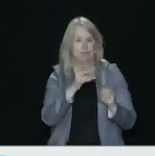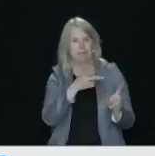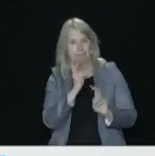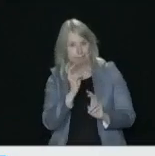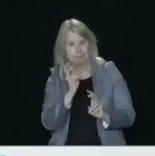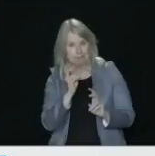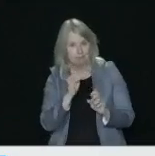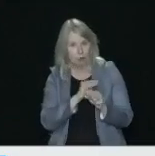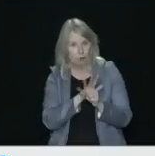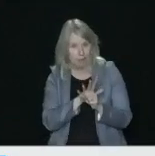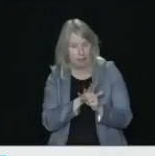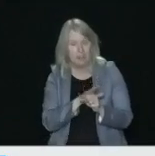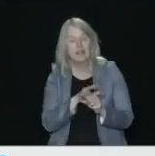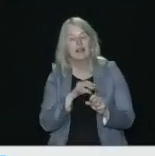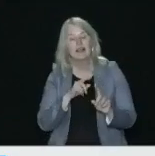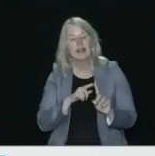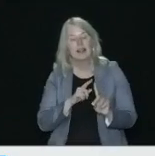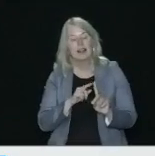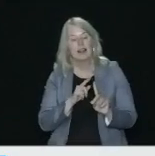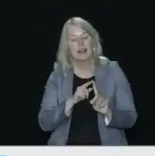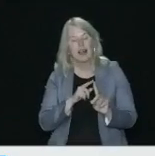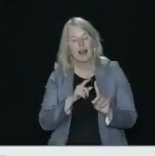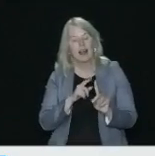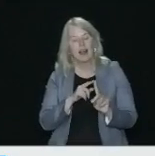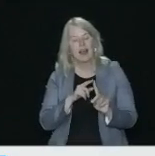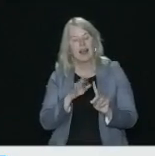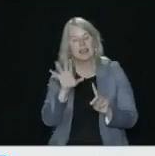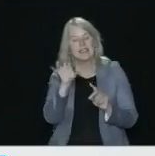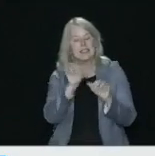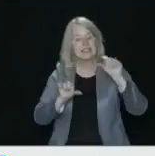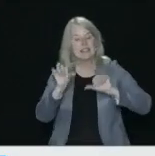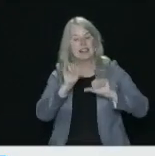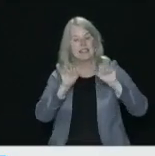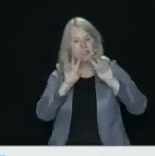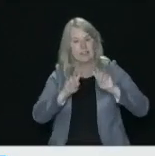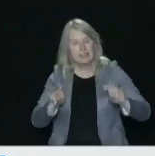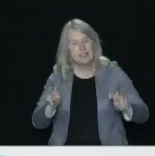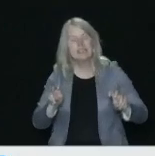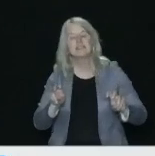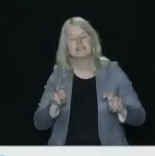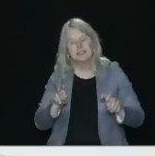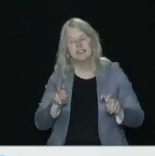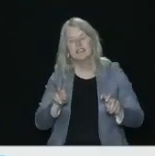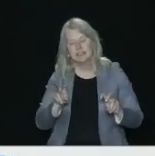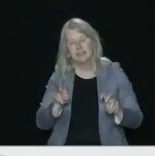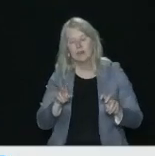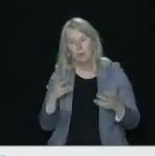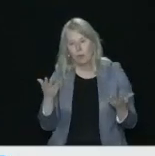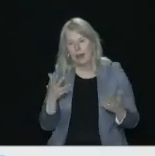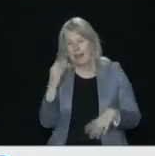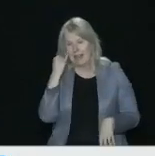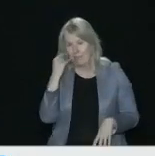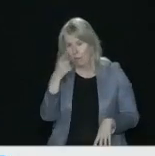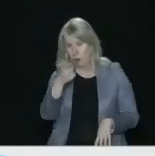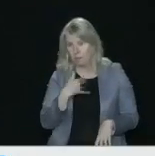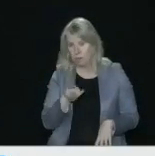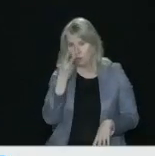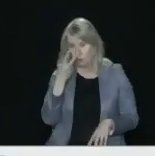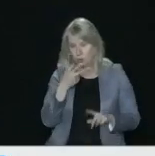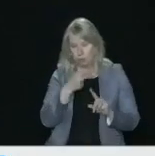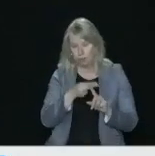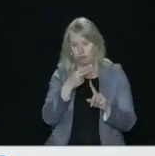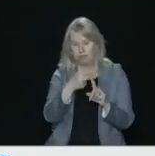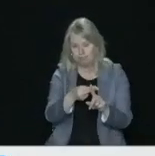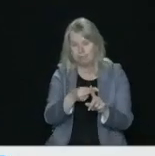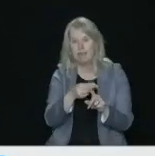for you, but yeah, I think the employer, the Treasury Board, actively examine all these policies, and our job